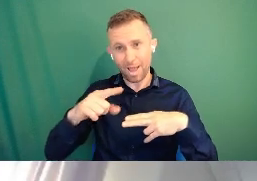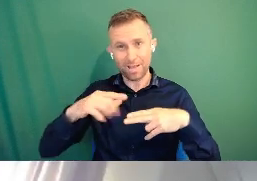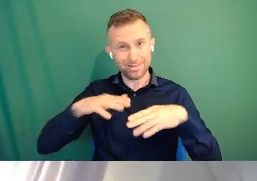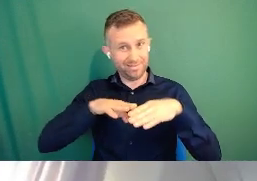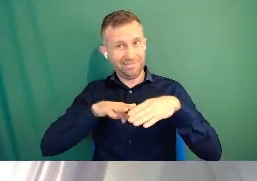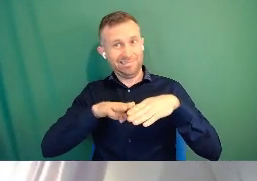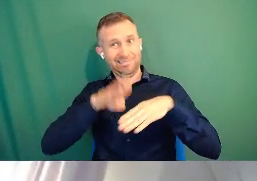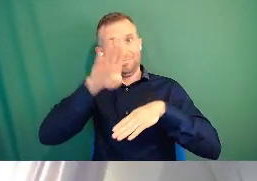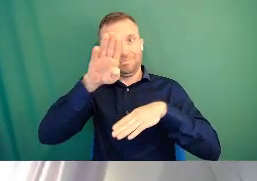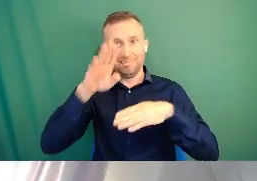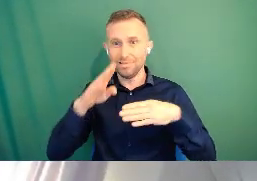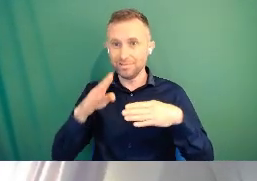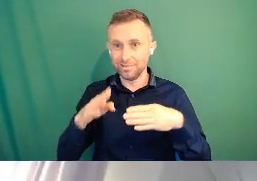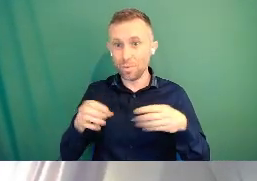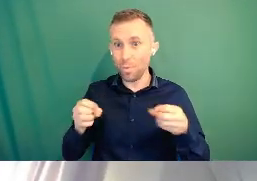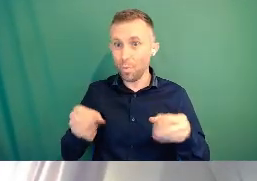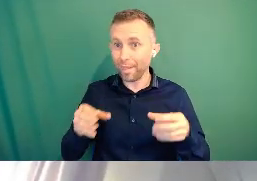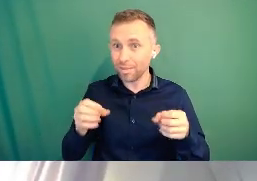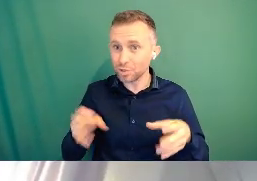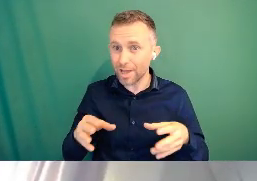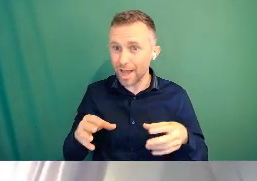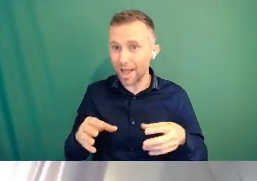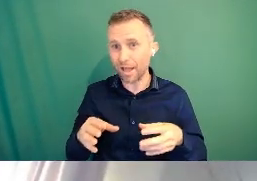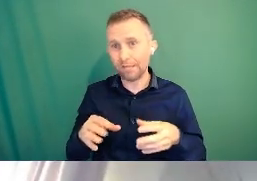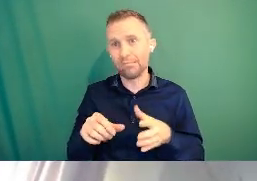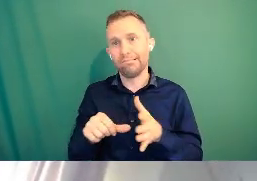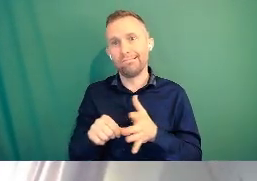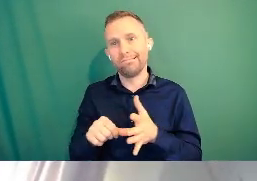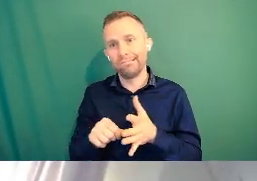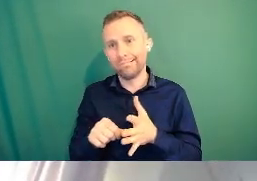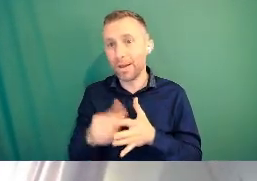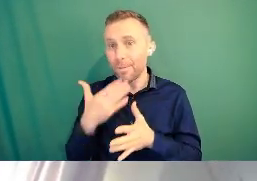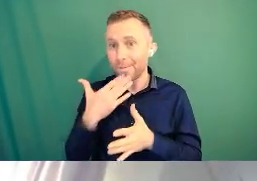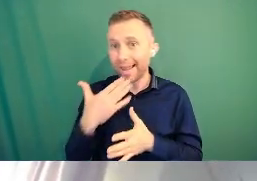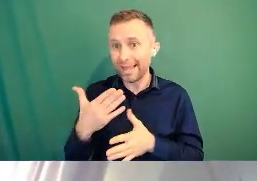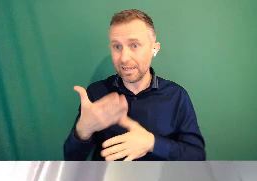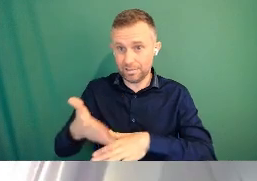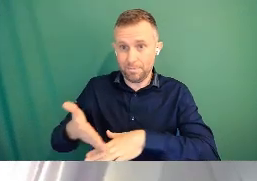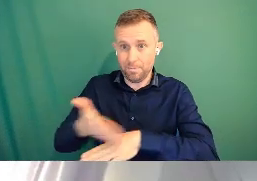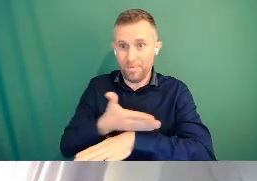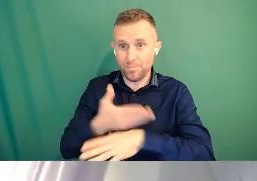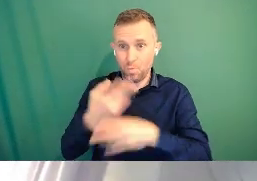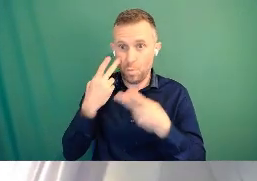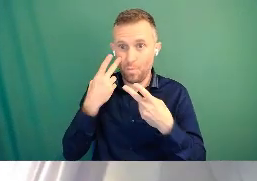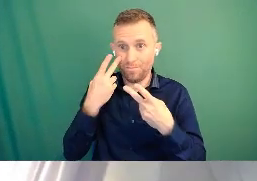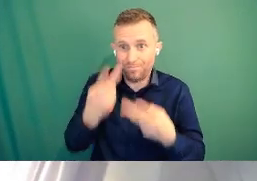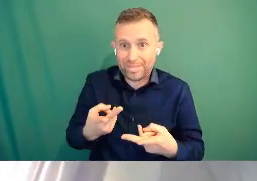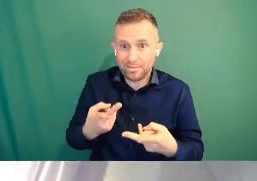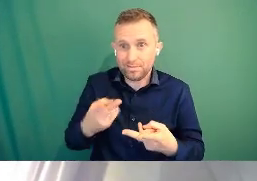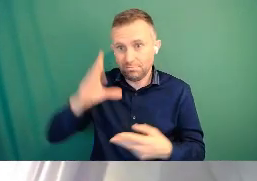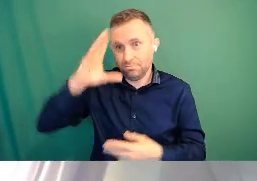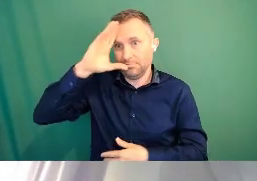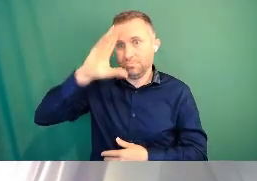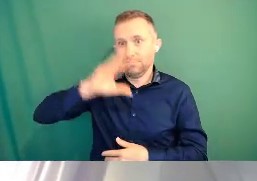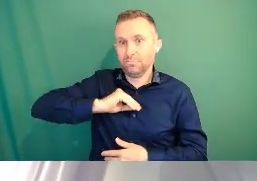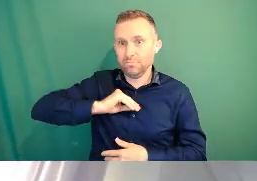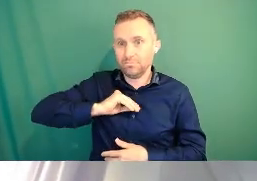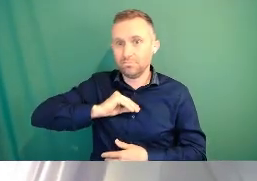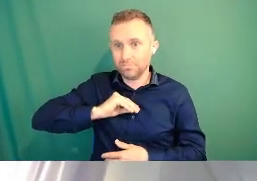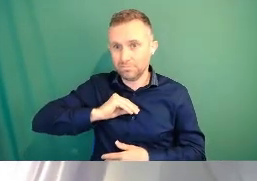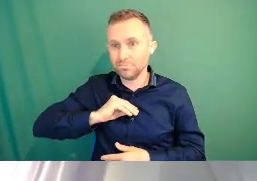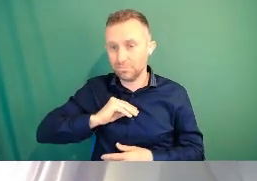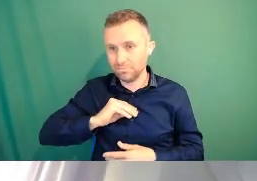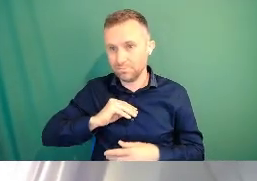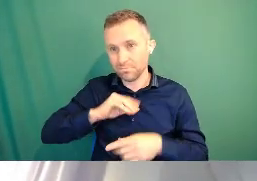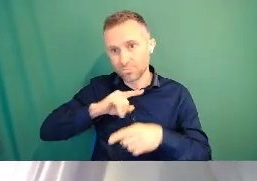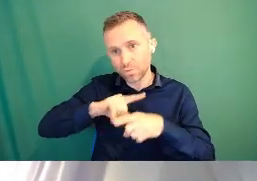gradient. So if you are thinking of visiting Castell, then get in contact with us, and we'll try to provide you as much